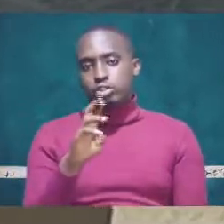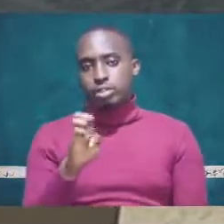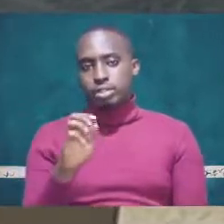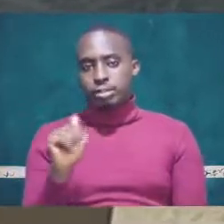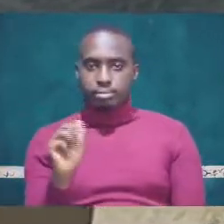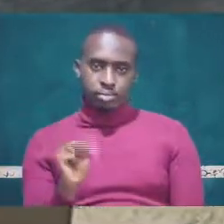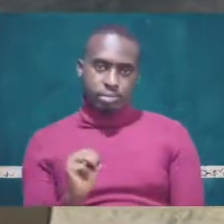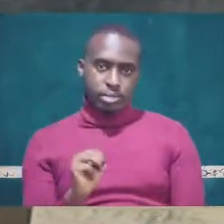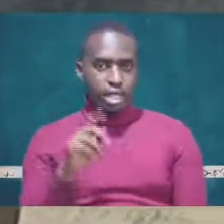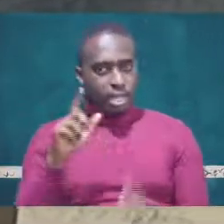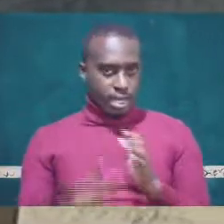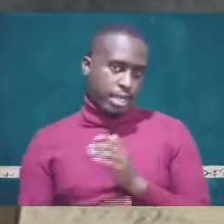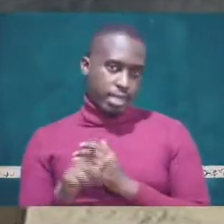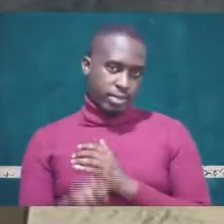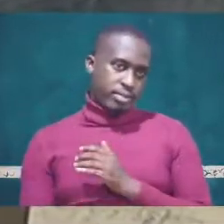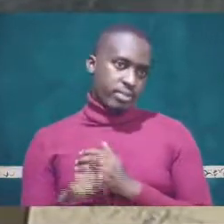got less